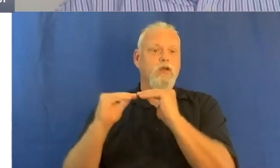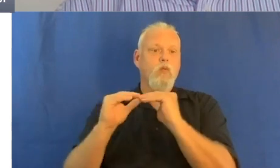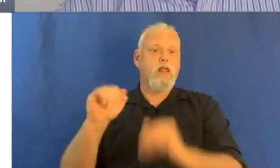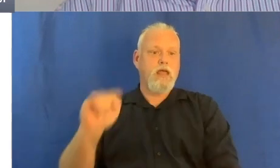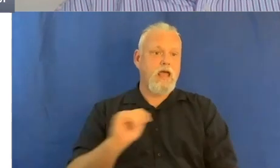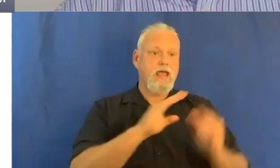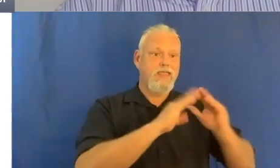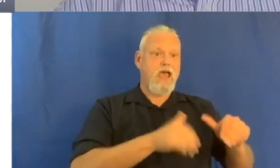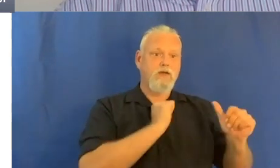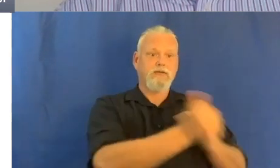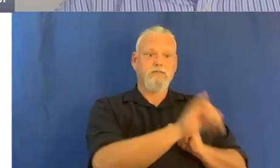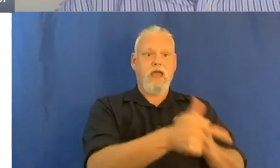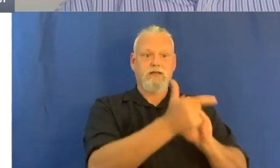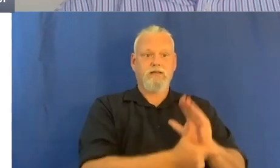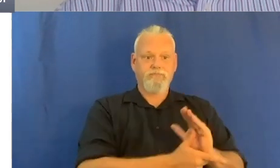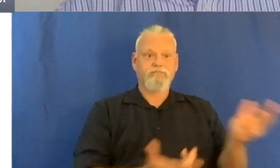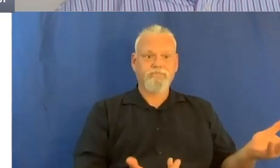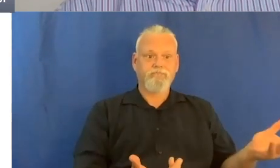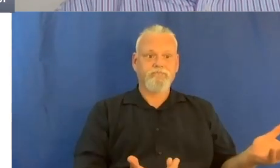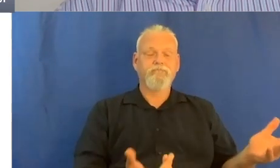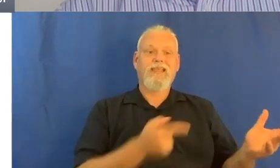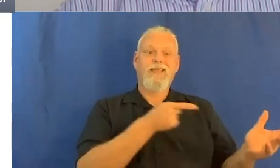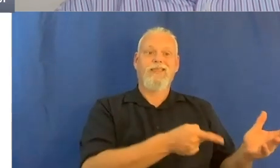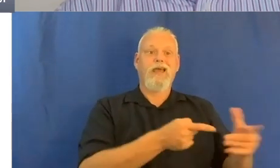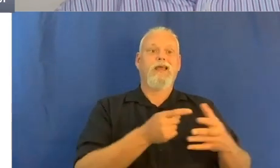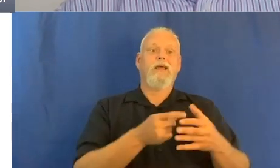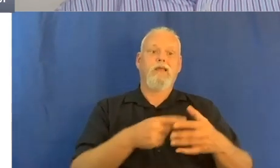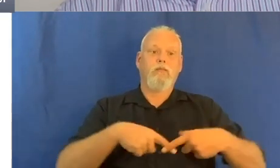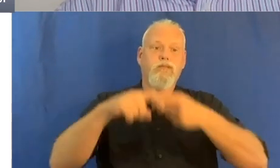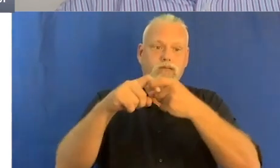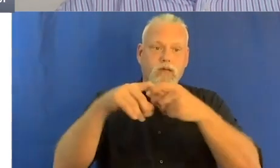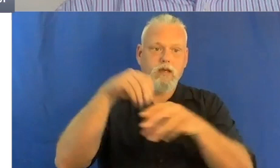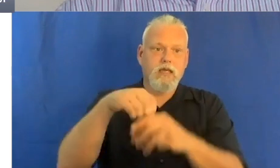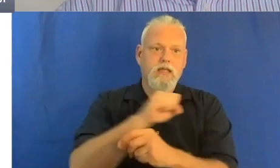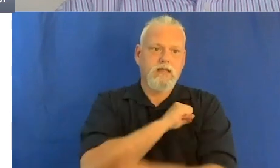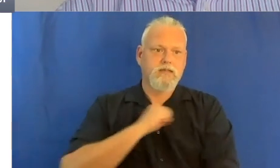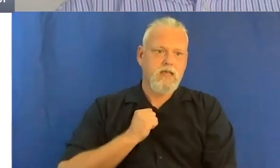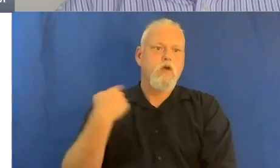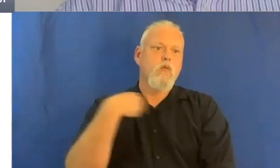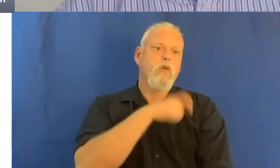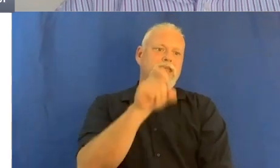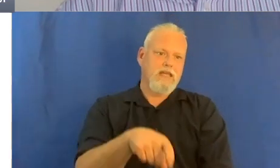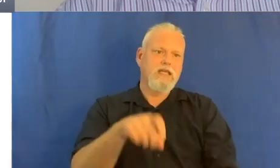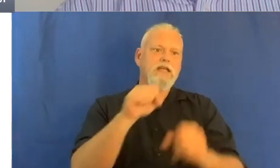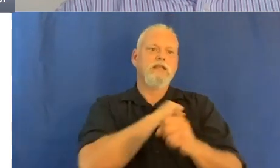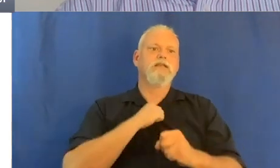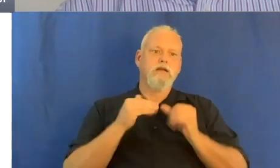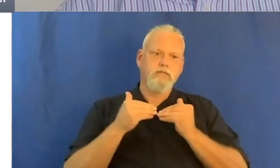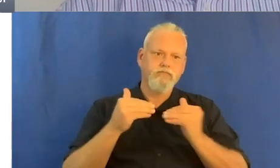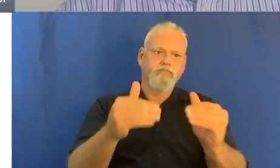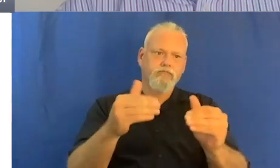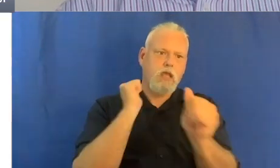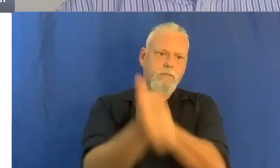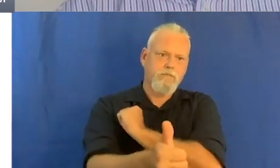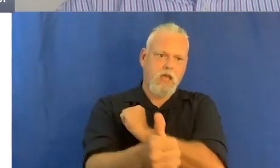that legislation. That legislation is stalled in the Senate, and we need the Senate to move forward and pass